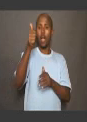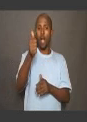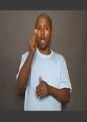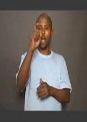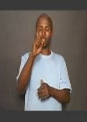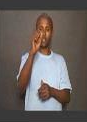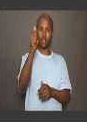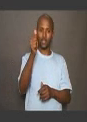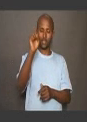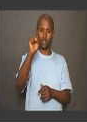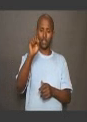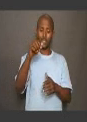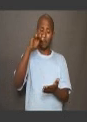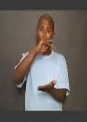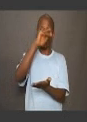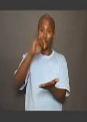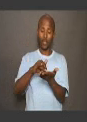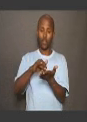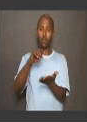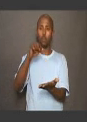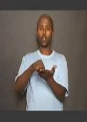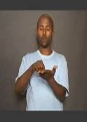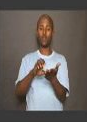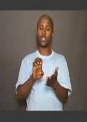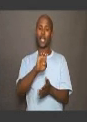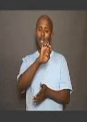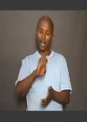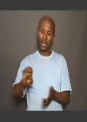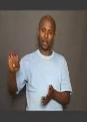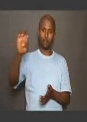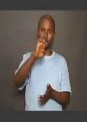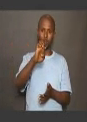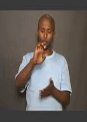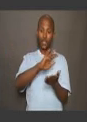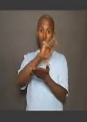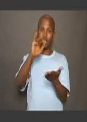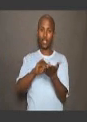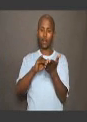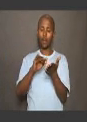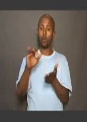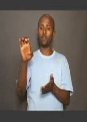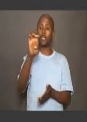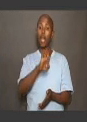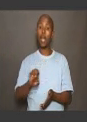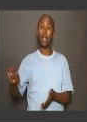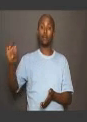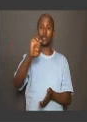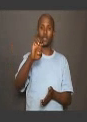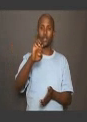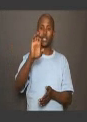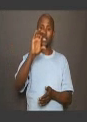the midpoint of the ellipse. The center of the ellipse,